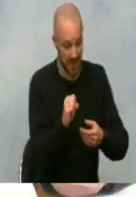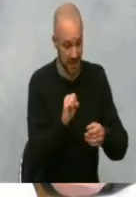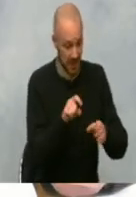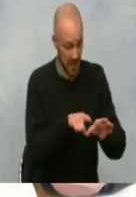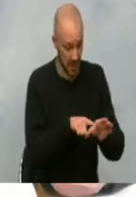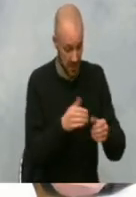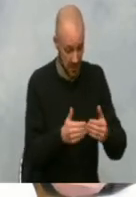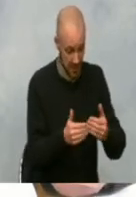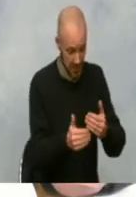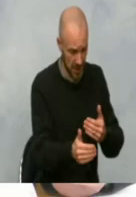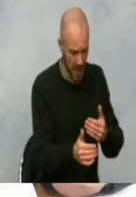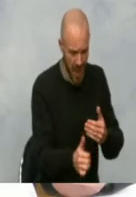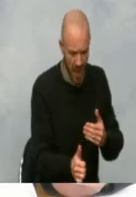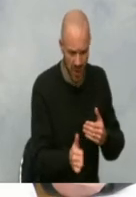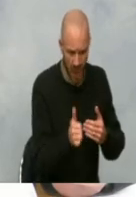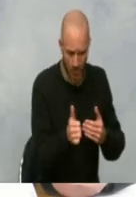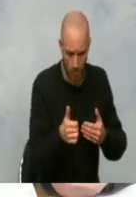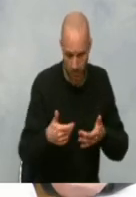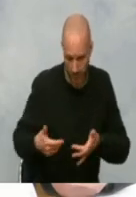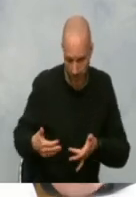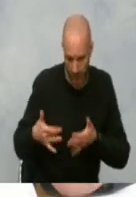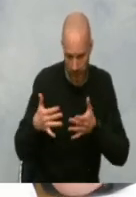It's about how we account for this.